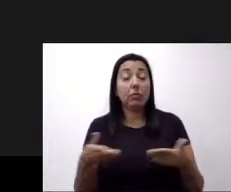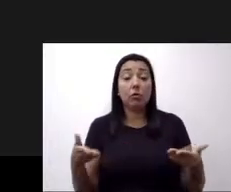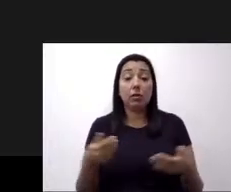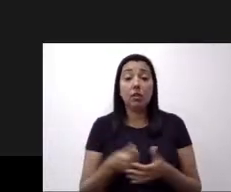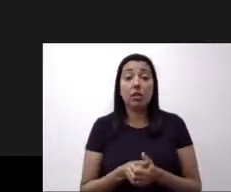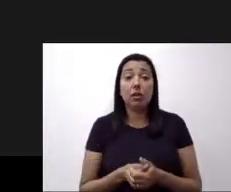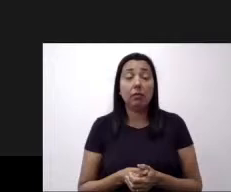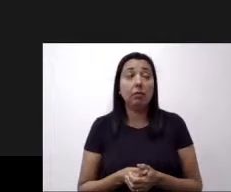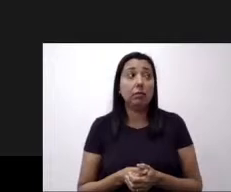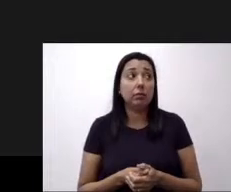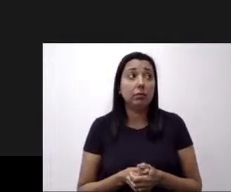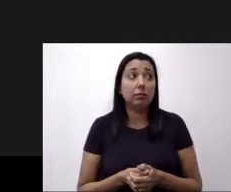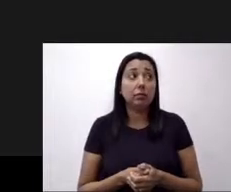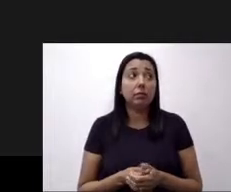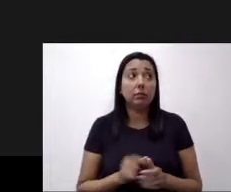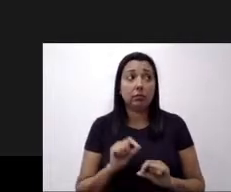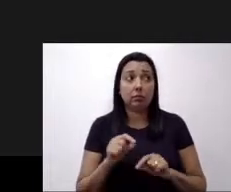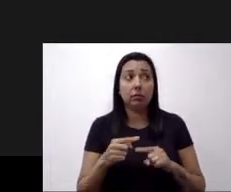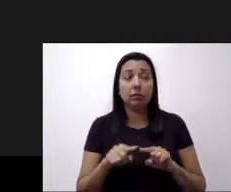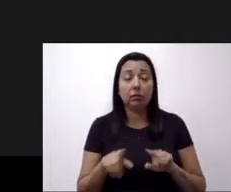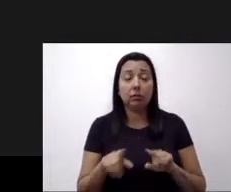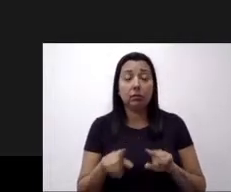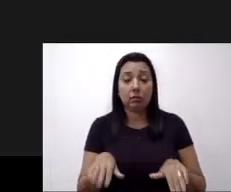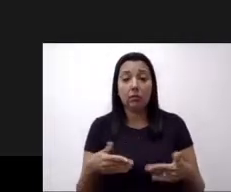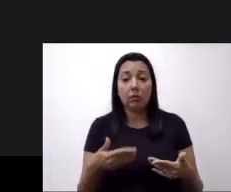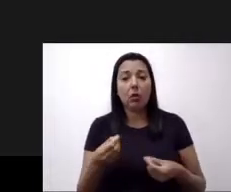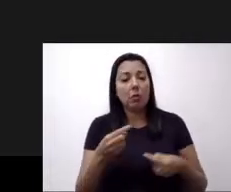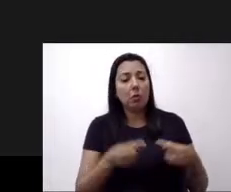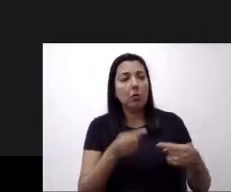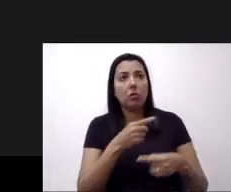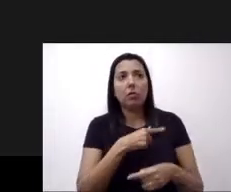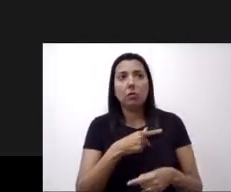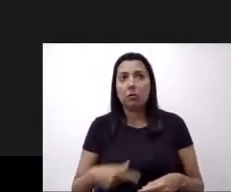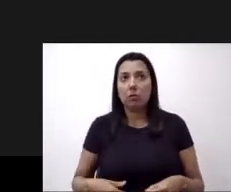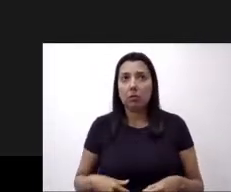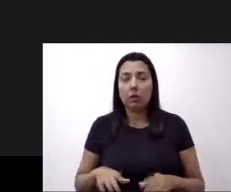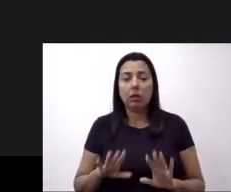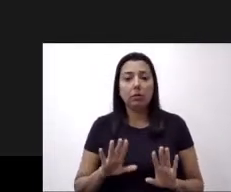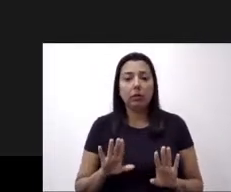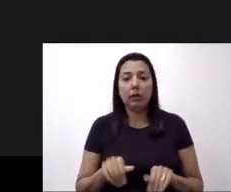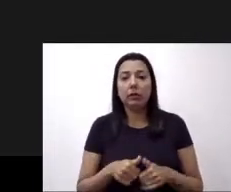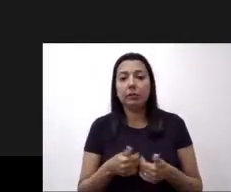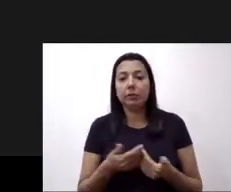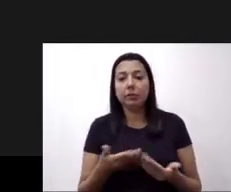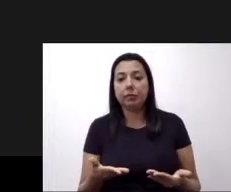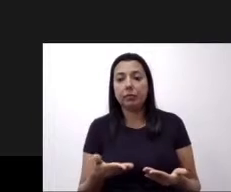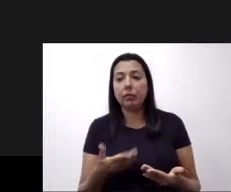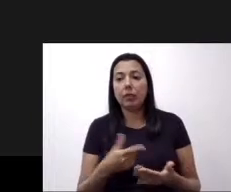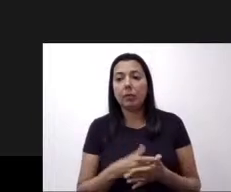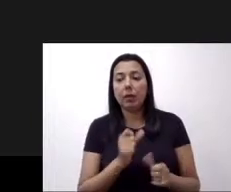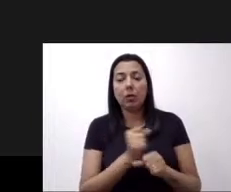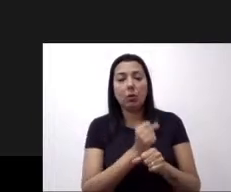how public policies contribute to constructing gender roles and gender relations.